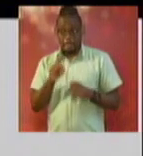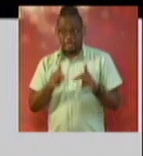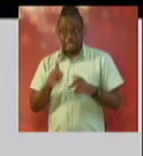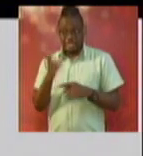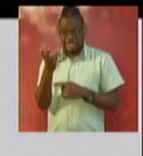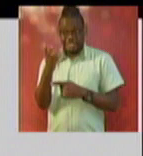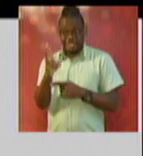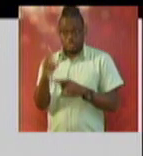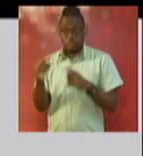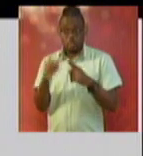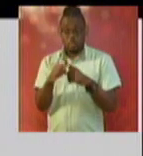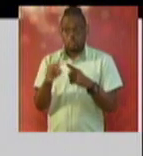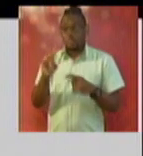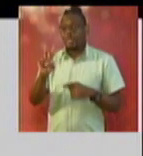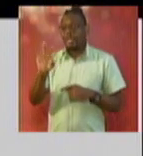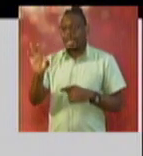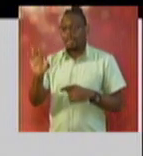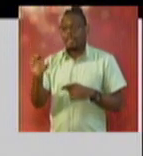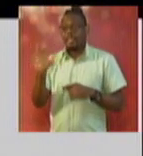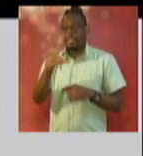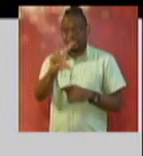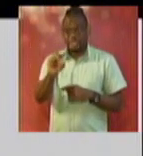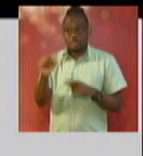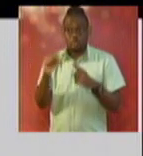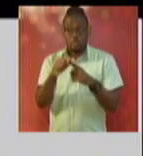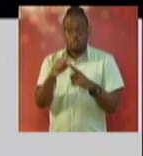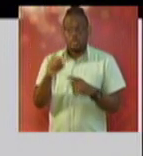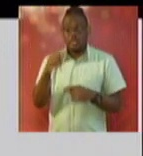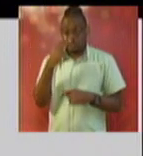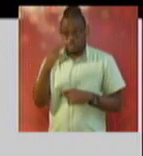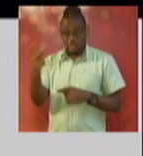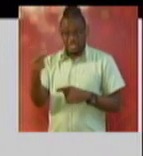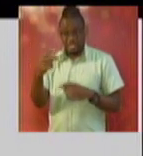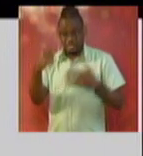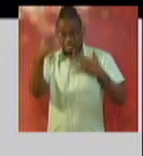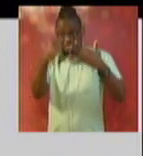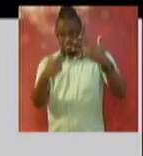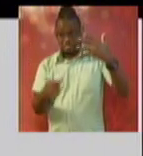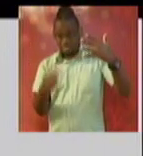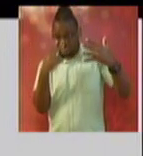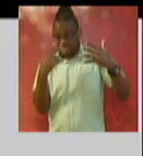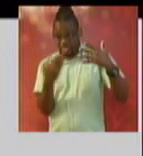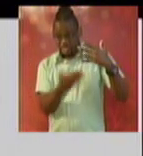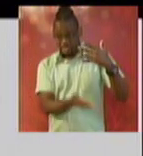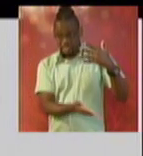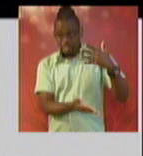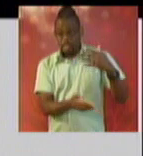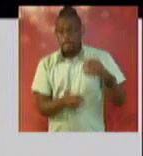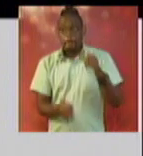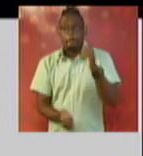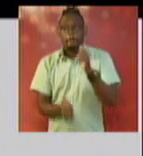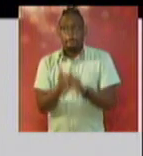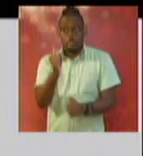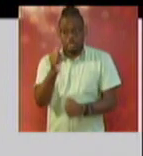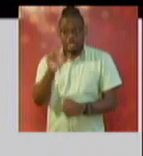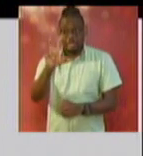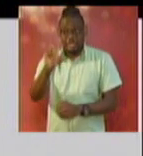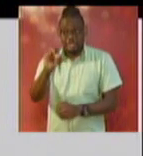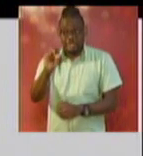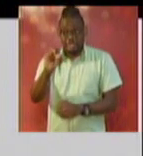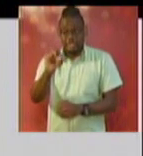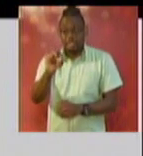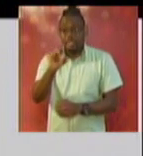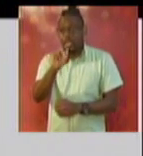30 to 44 is, actually leading in the age distribution. Those are young